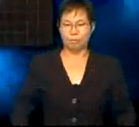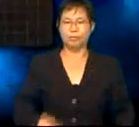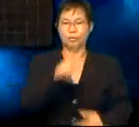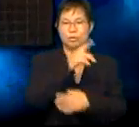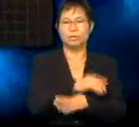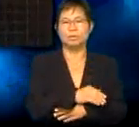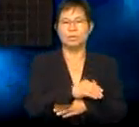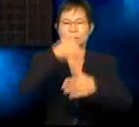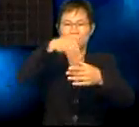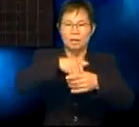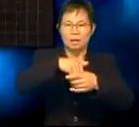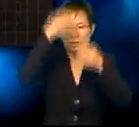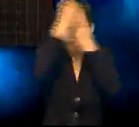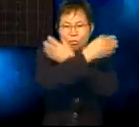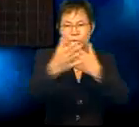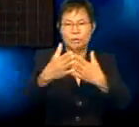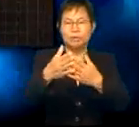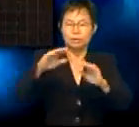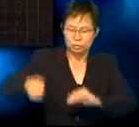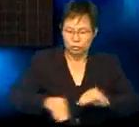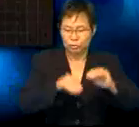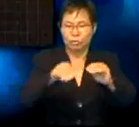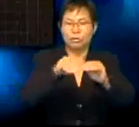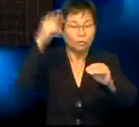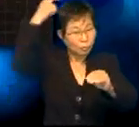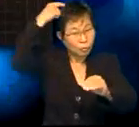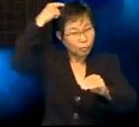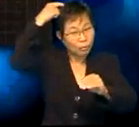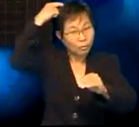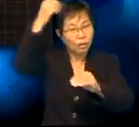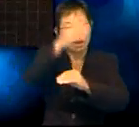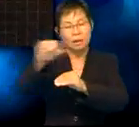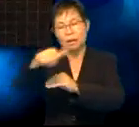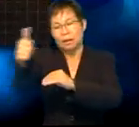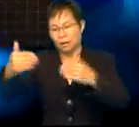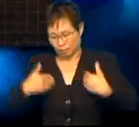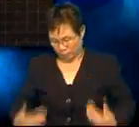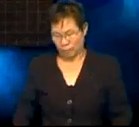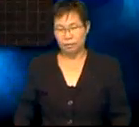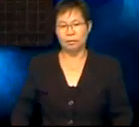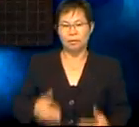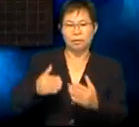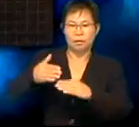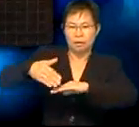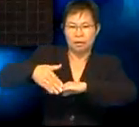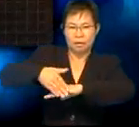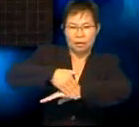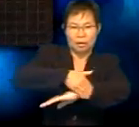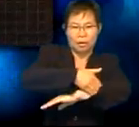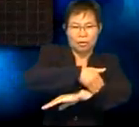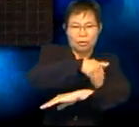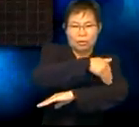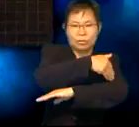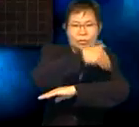Did you know that information travels between your brain and the rest of your body along a thick bundle